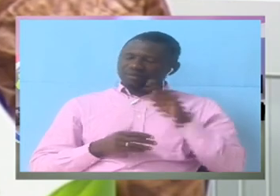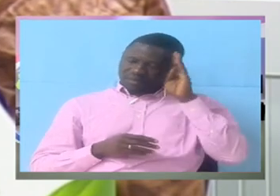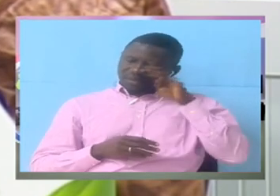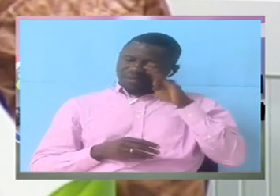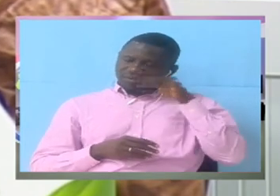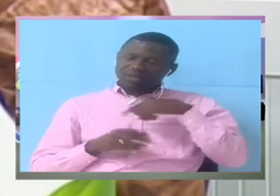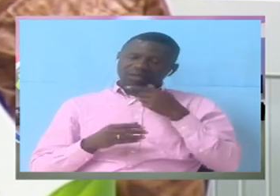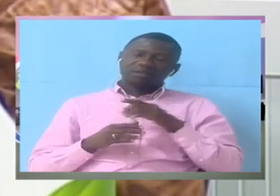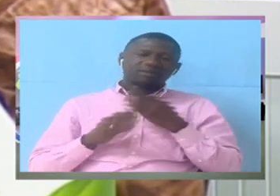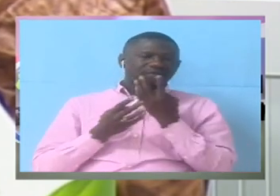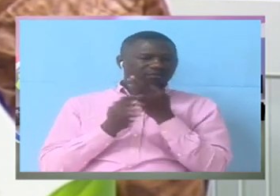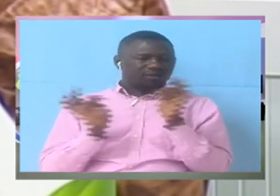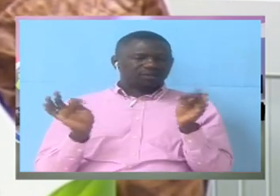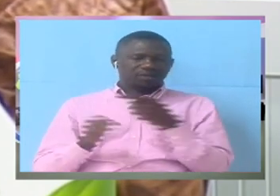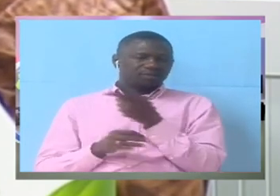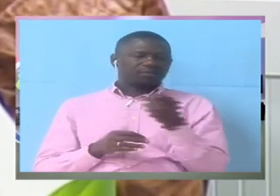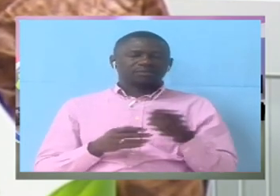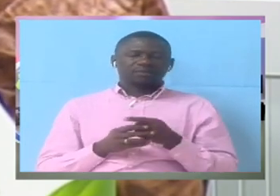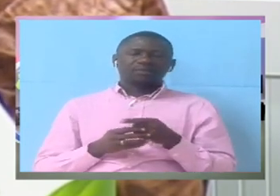them. This is my statement.